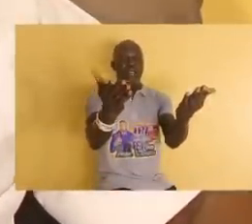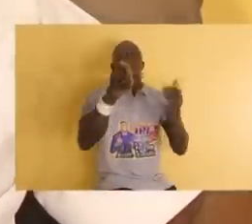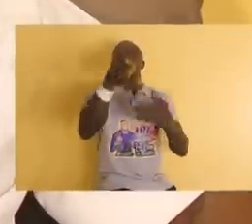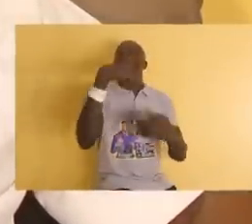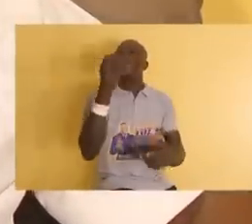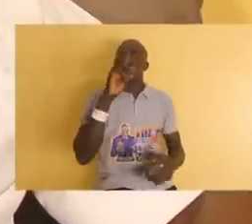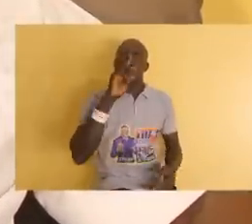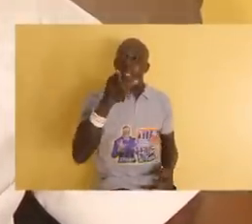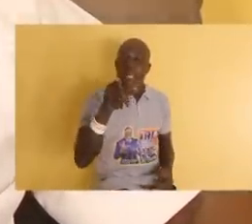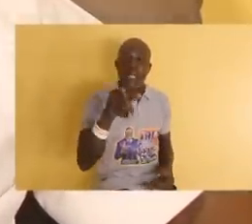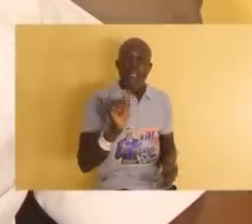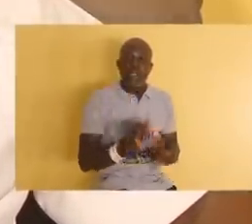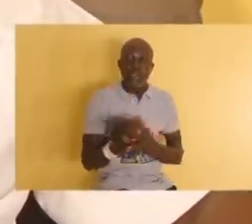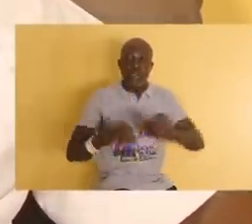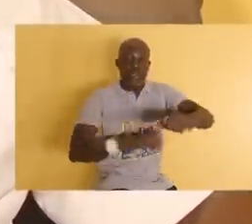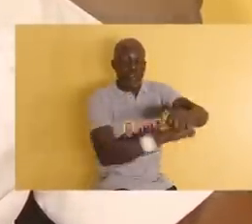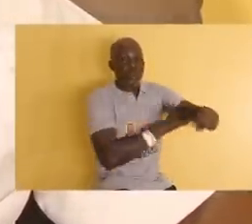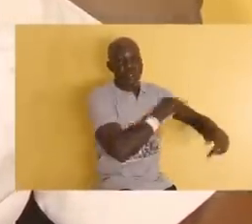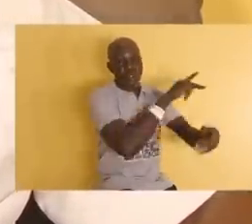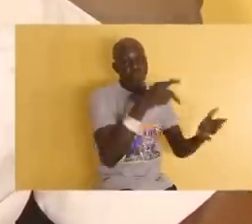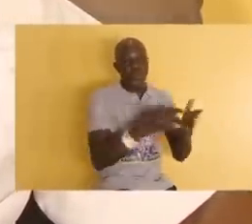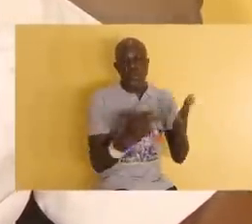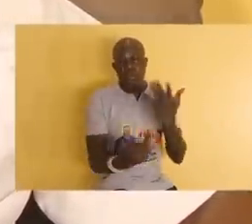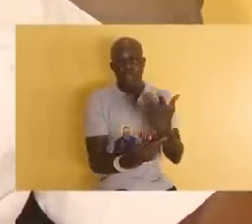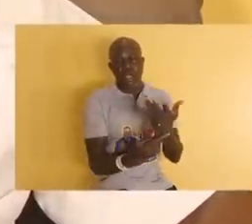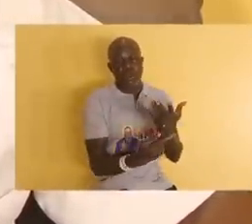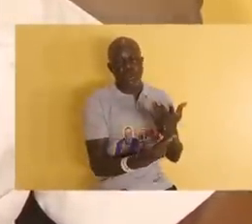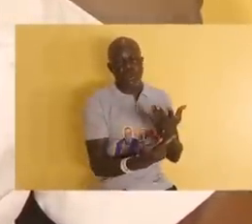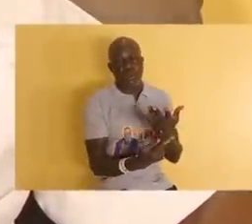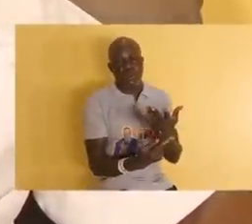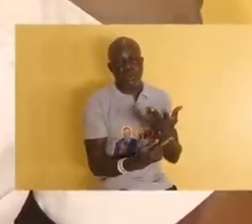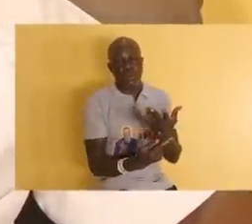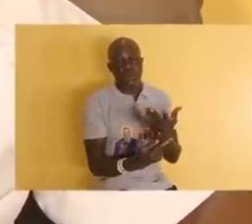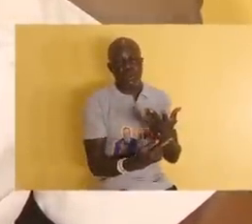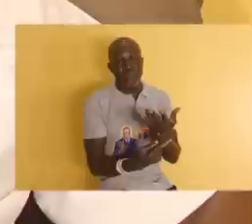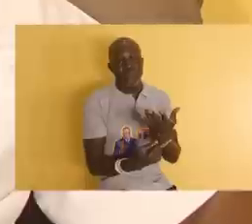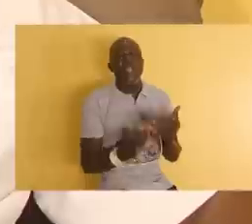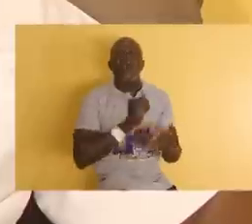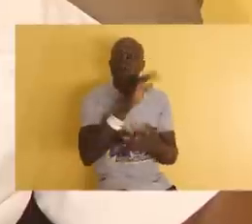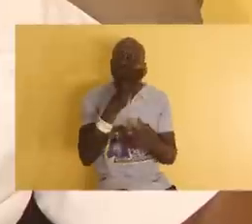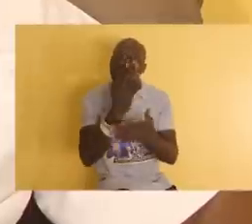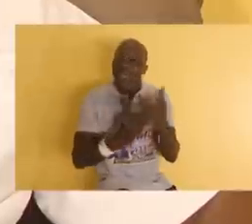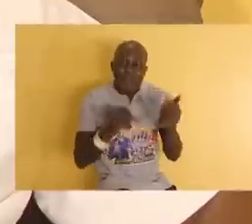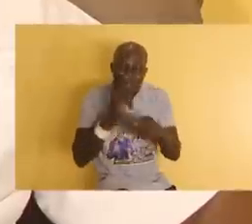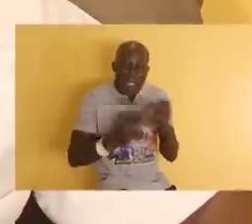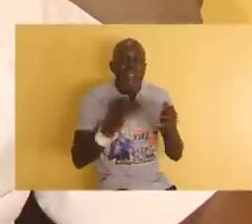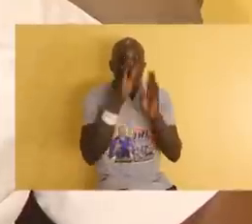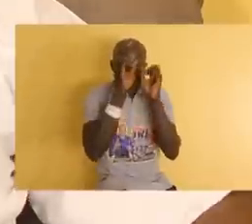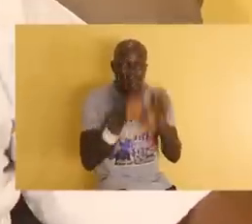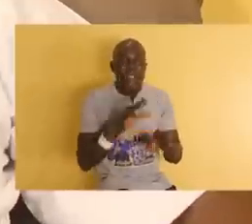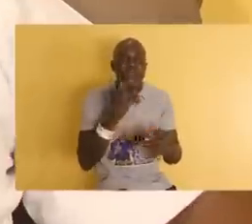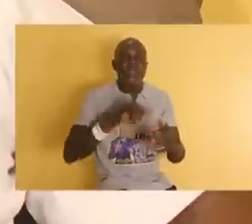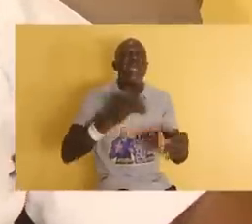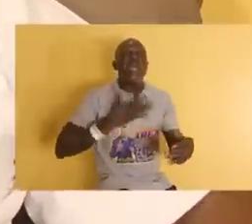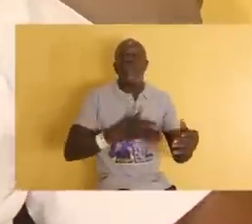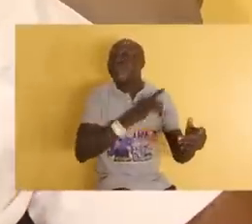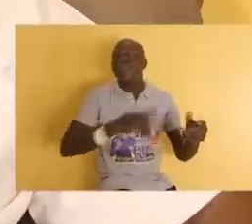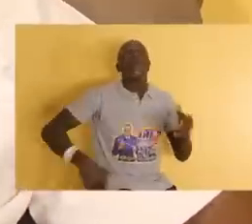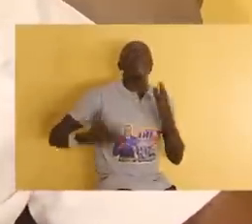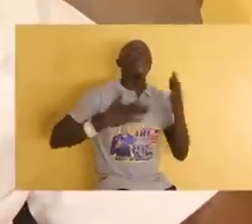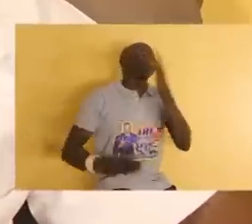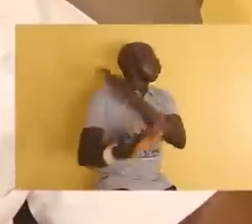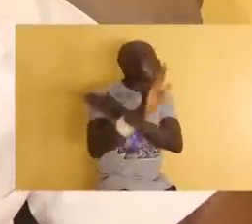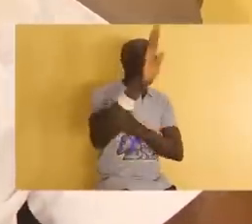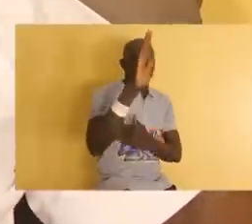you will support the program. Let's support this program. I'm going to go to the Tamil Nadu. I'm going to bless him every day. And I love you. My